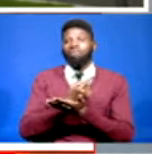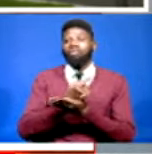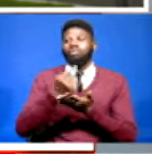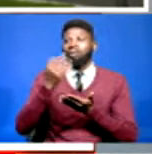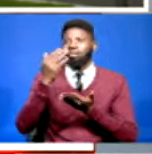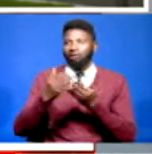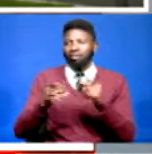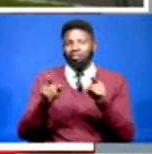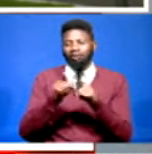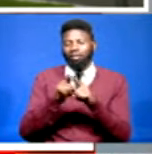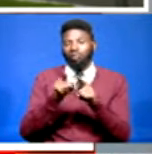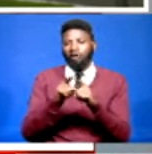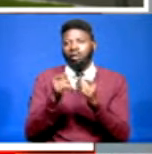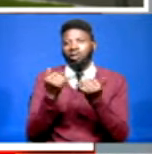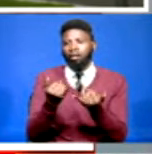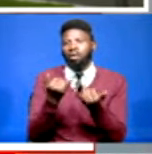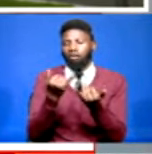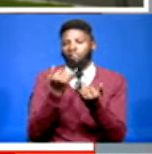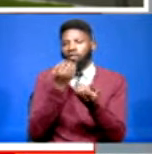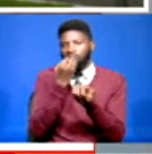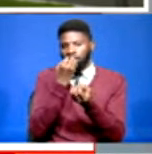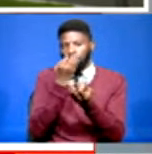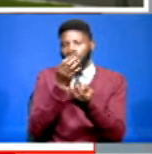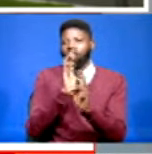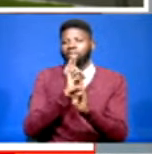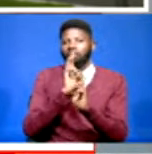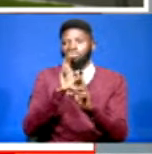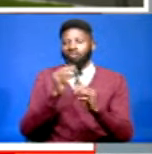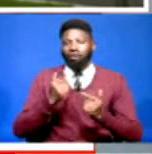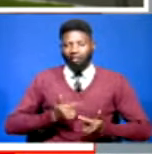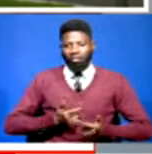this live report. Hibak Said, good afternoon.